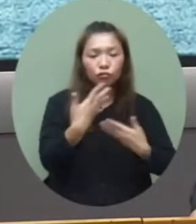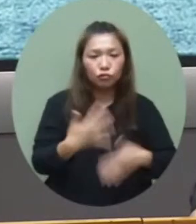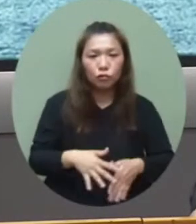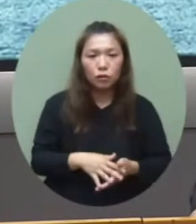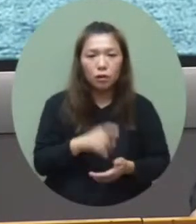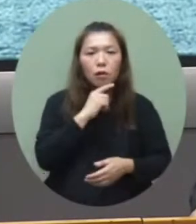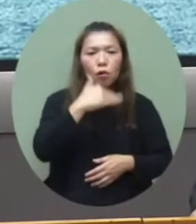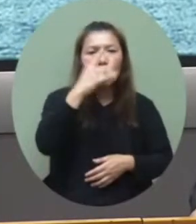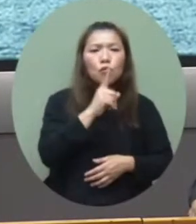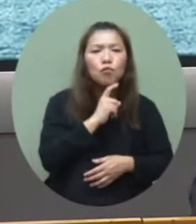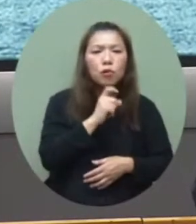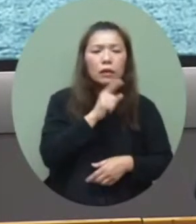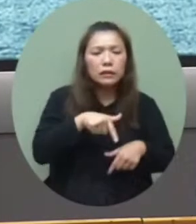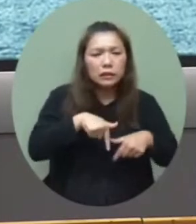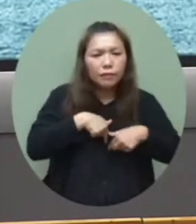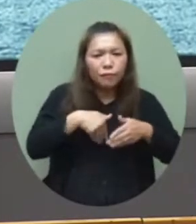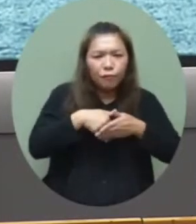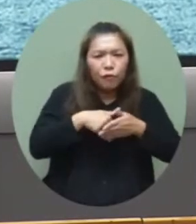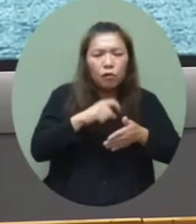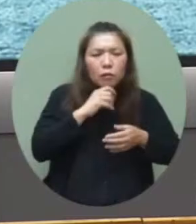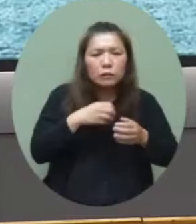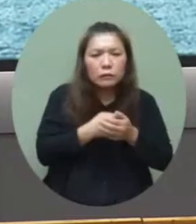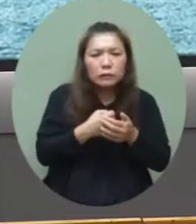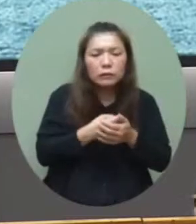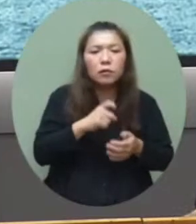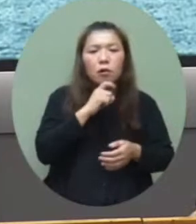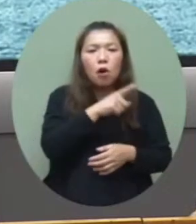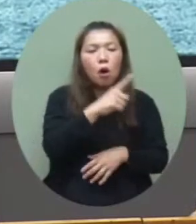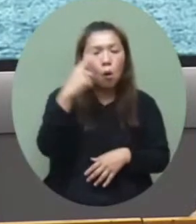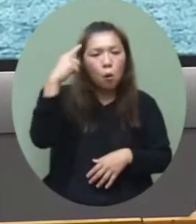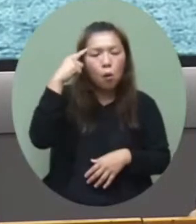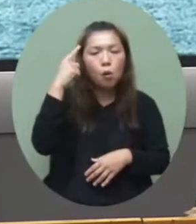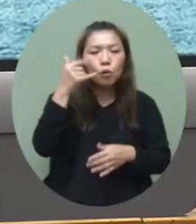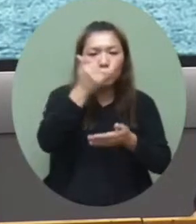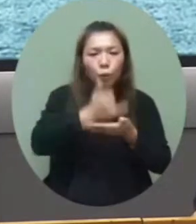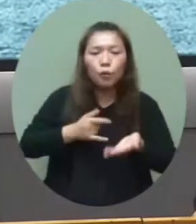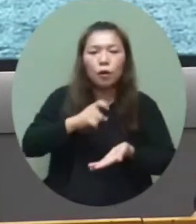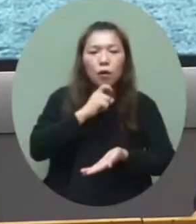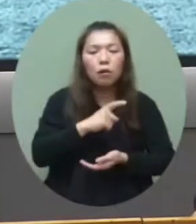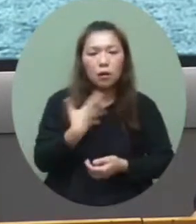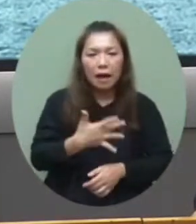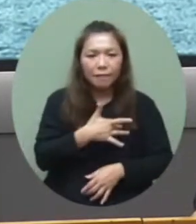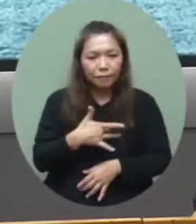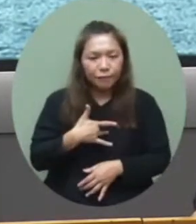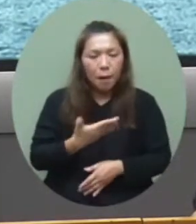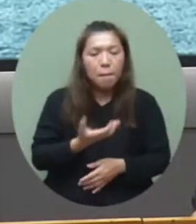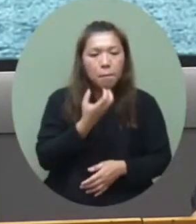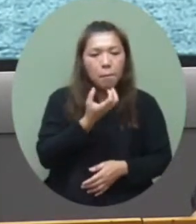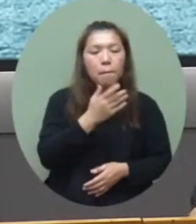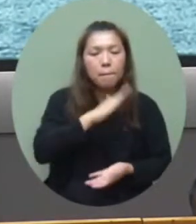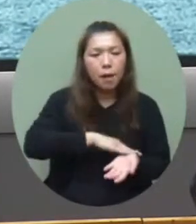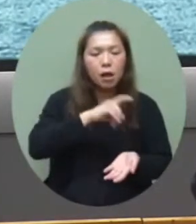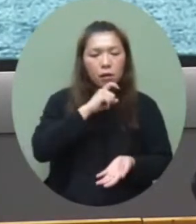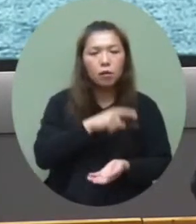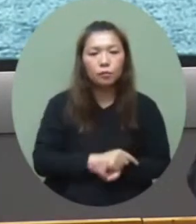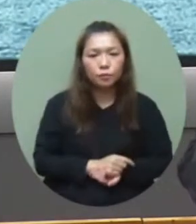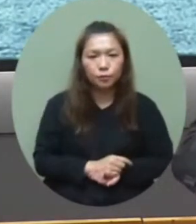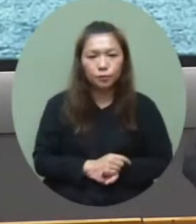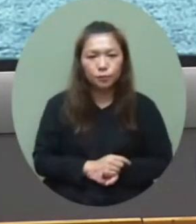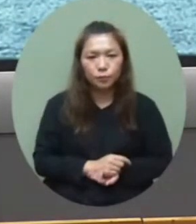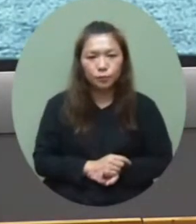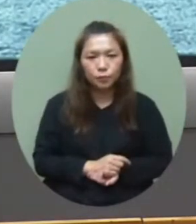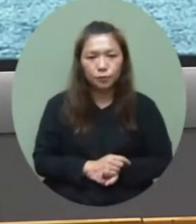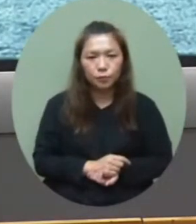93-year-old male patient, he had 2 jabs. He had atrial fibrillation, hypertension, and also lung